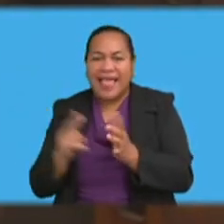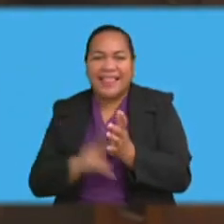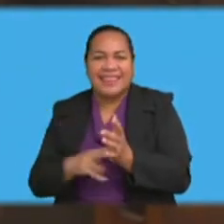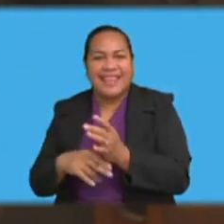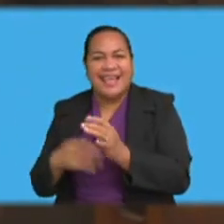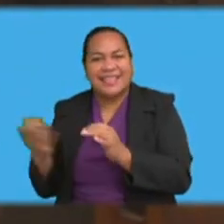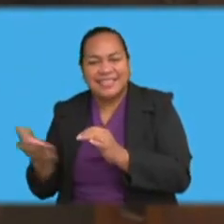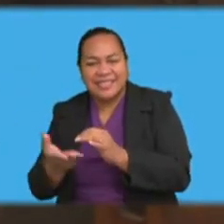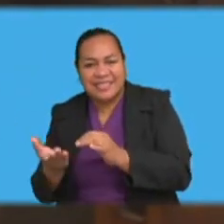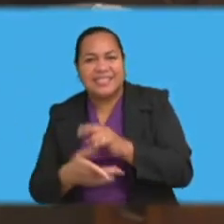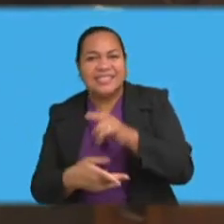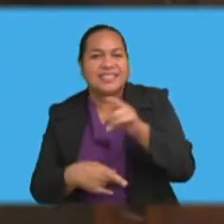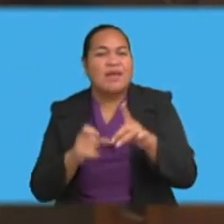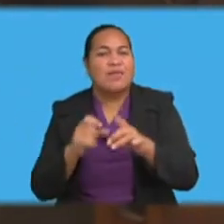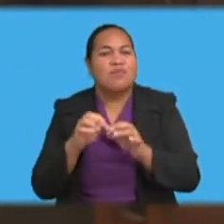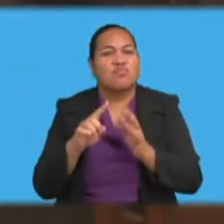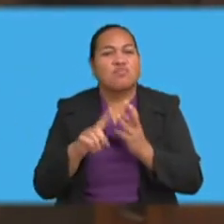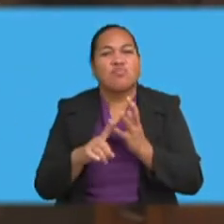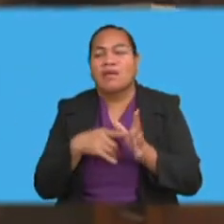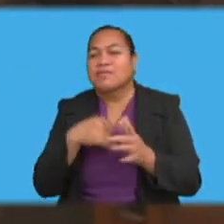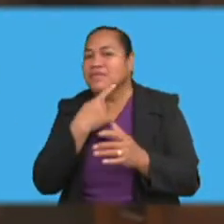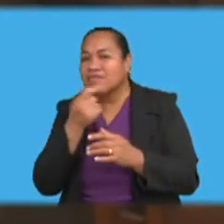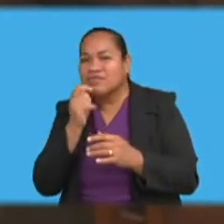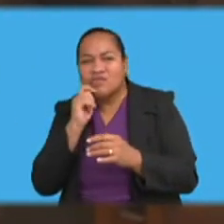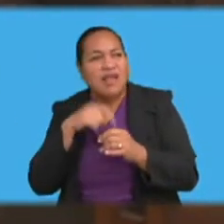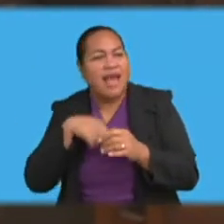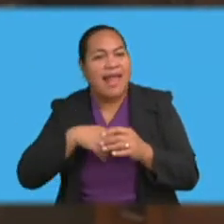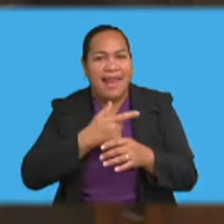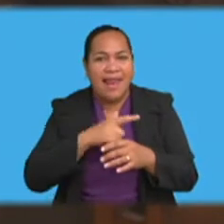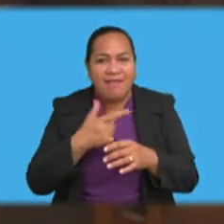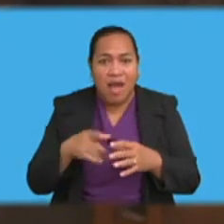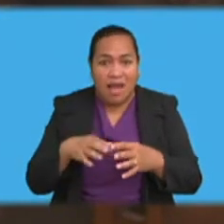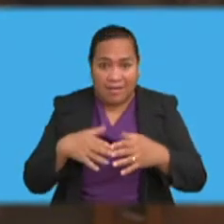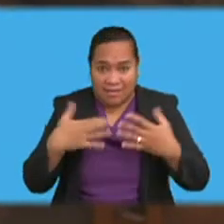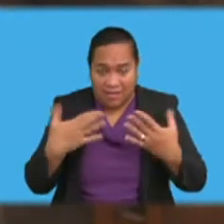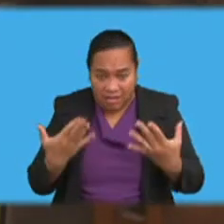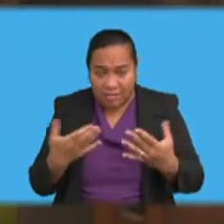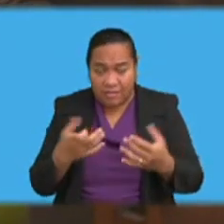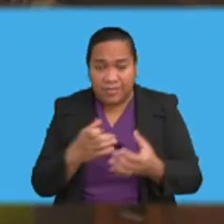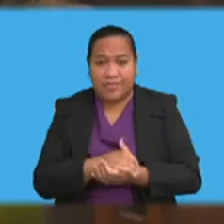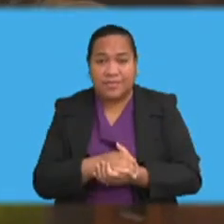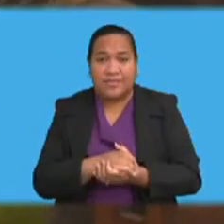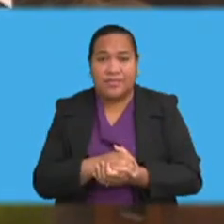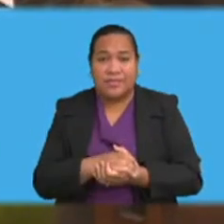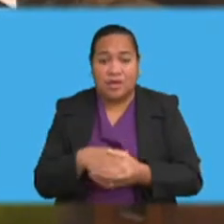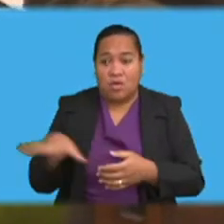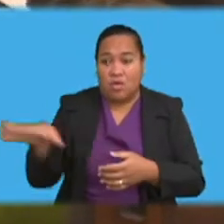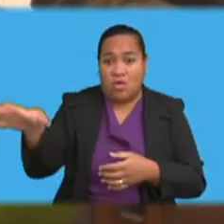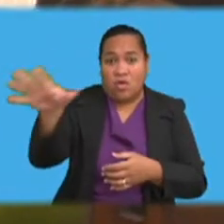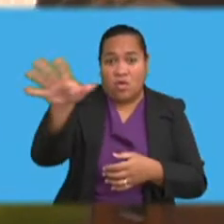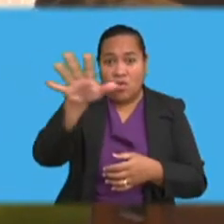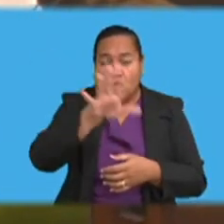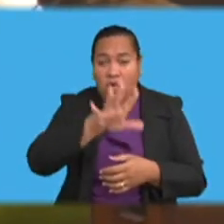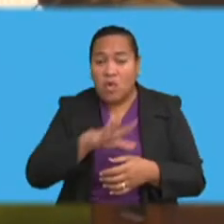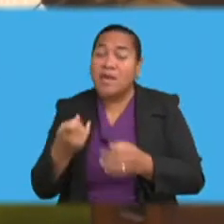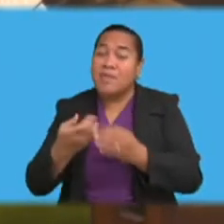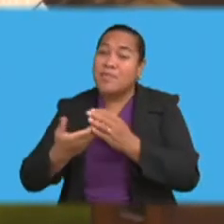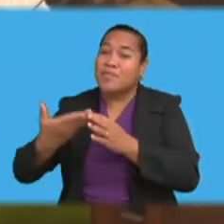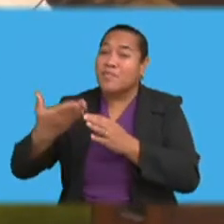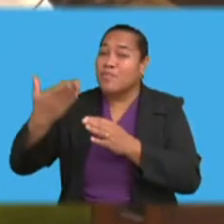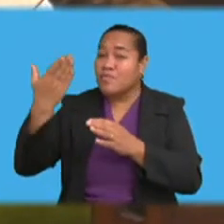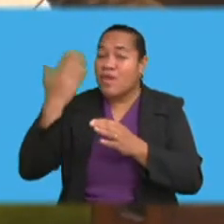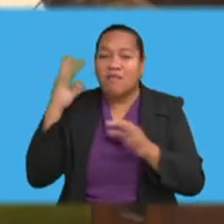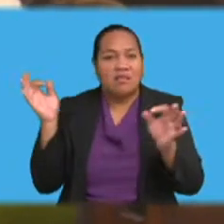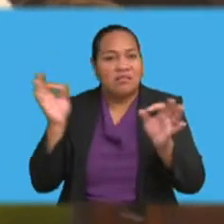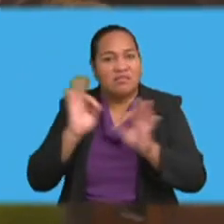Bua, Savusavu, Nandongo, Tavyuni, Kandavu, Levuka are of particular interest to us, as these areas had little or no analog coverage